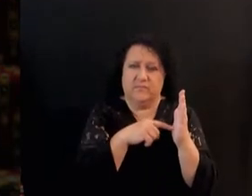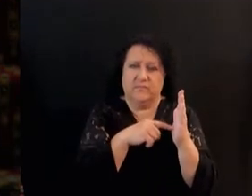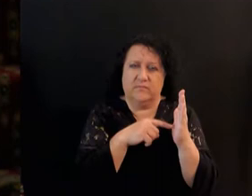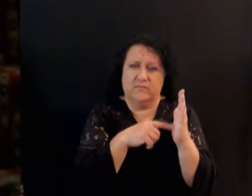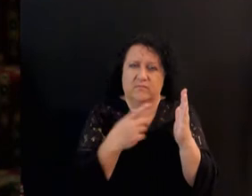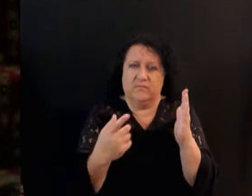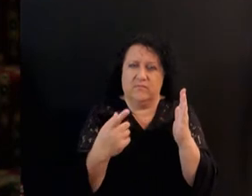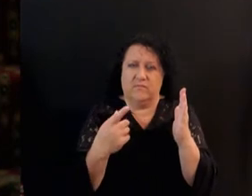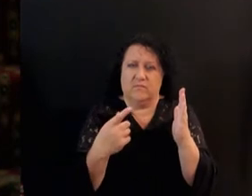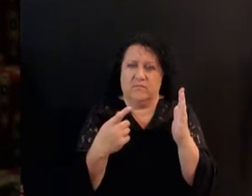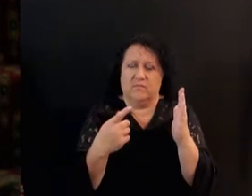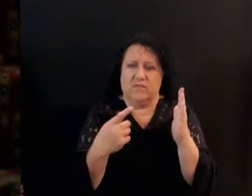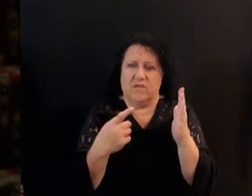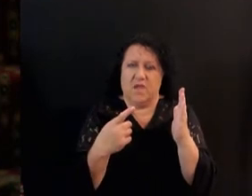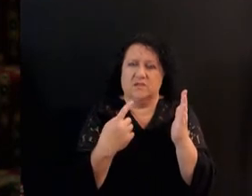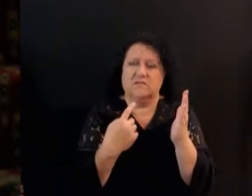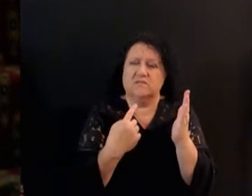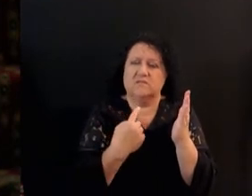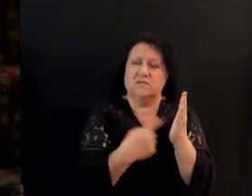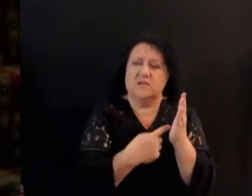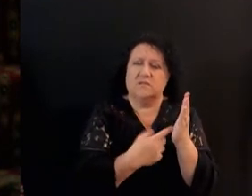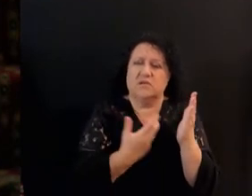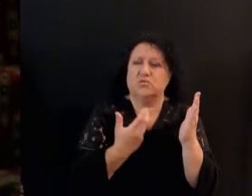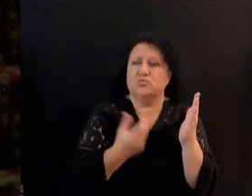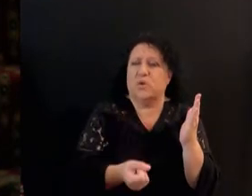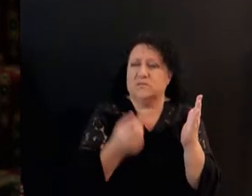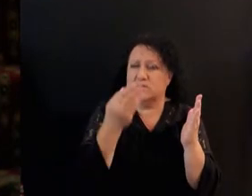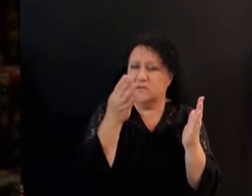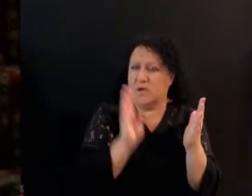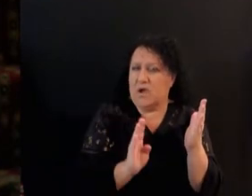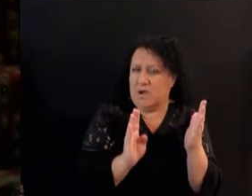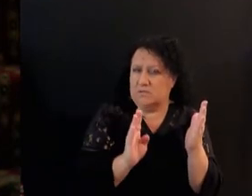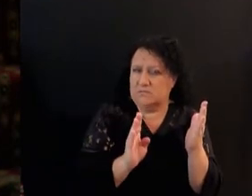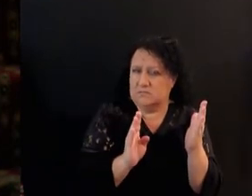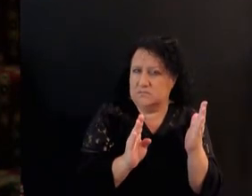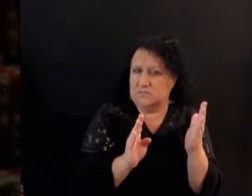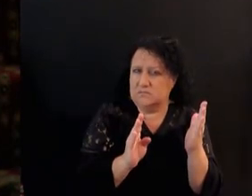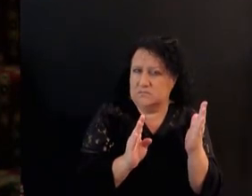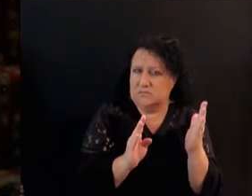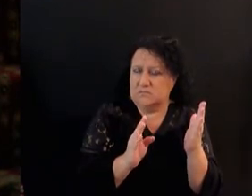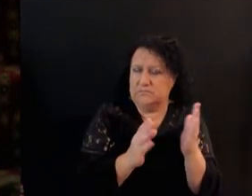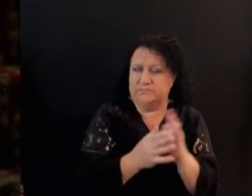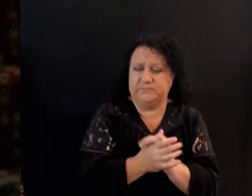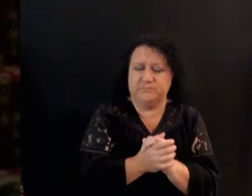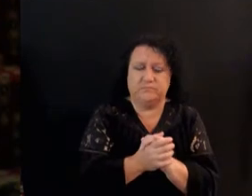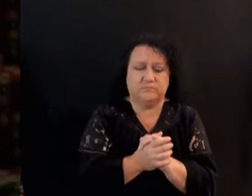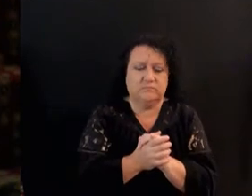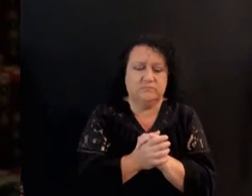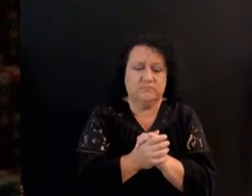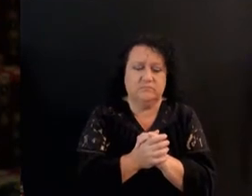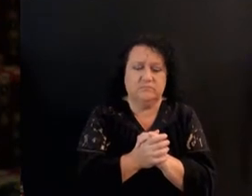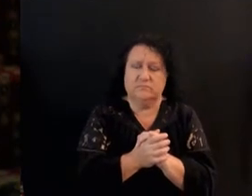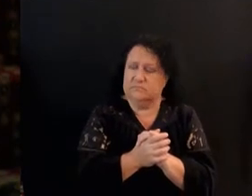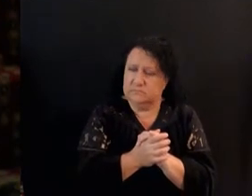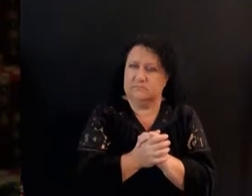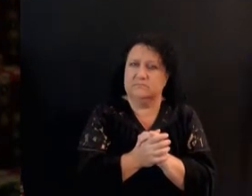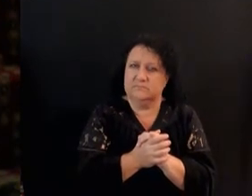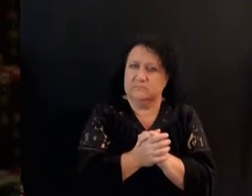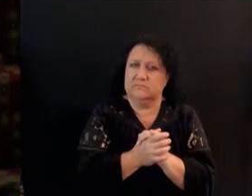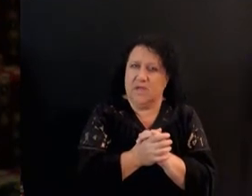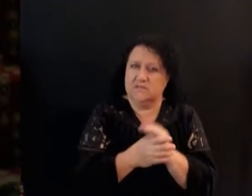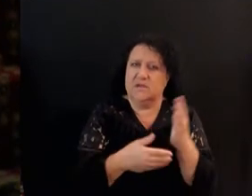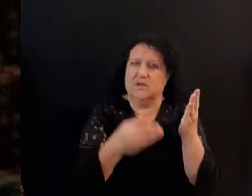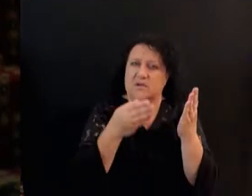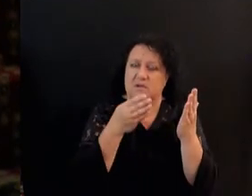about trusting God, sharing with us what it means to live a God-centered life. It's about so much more